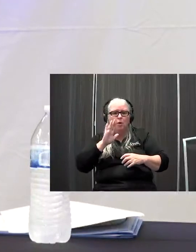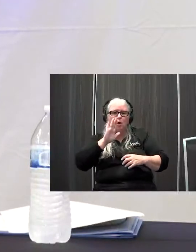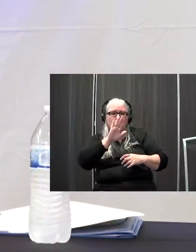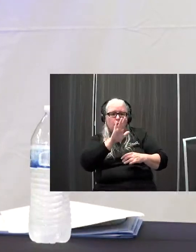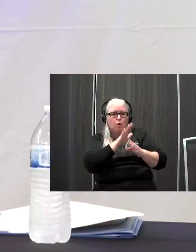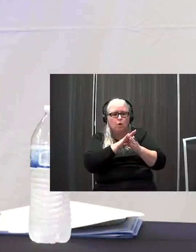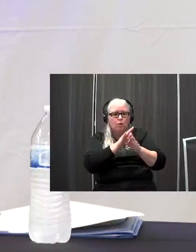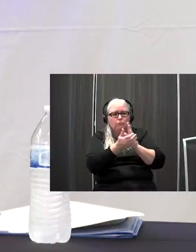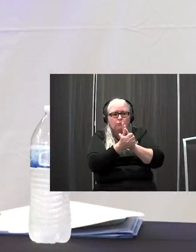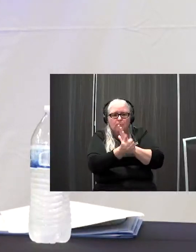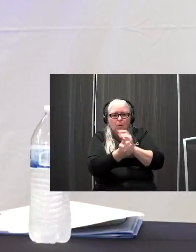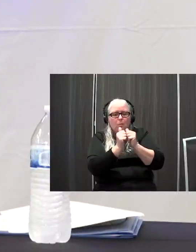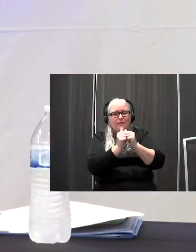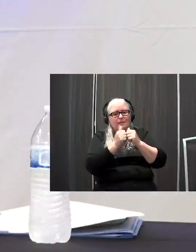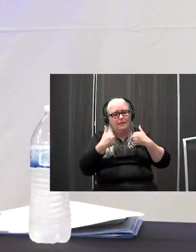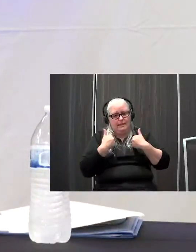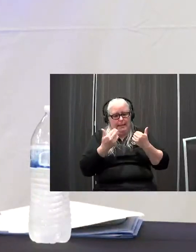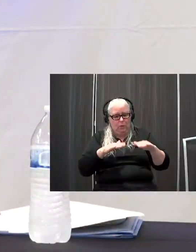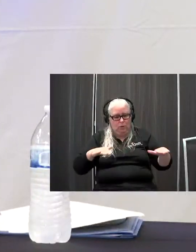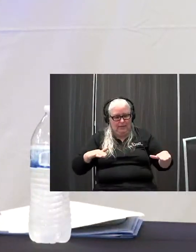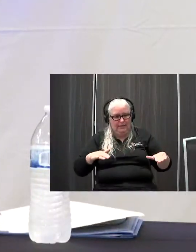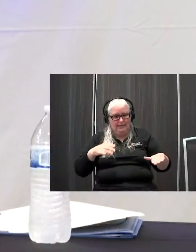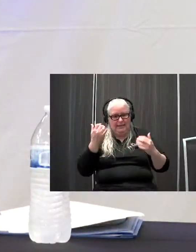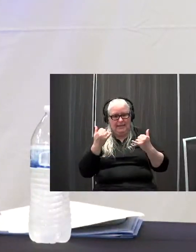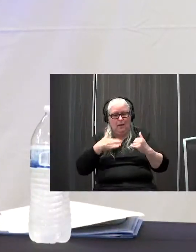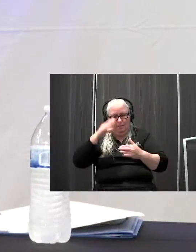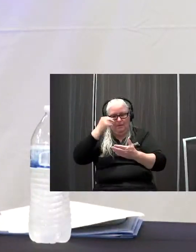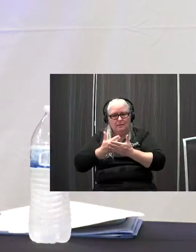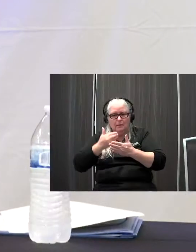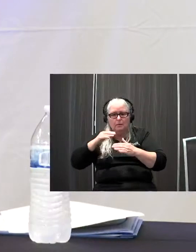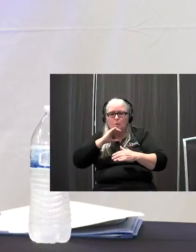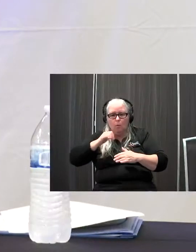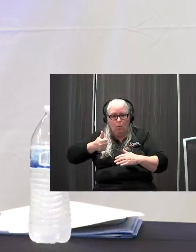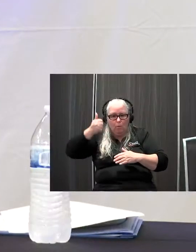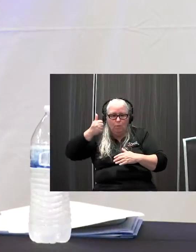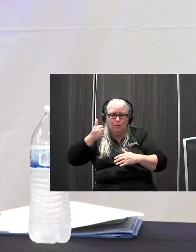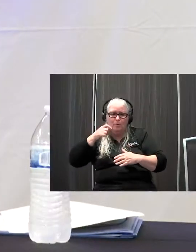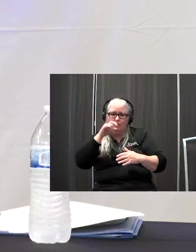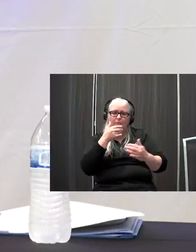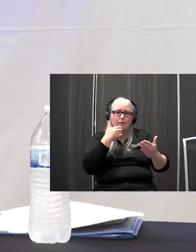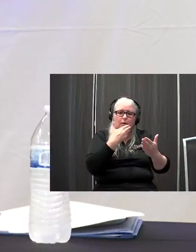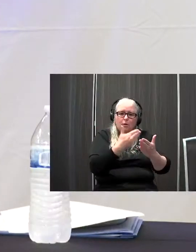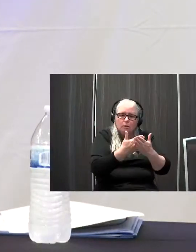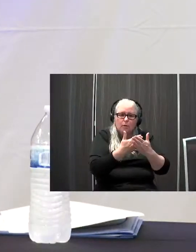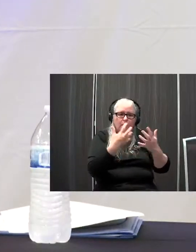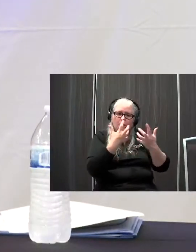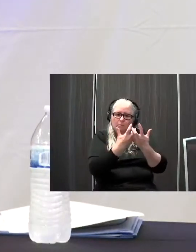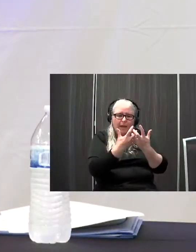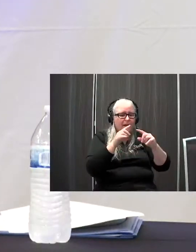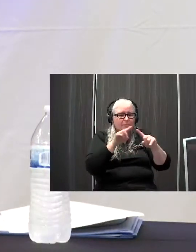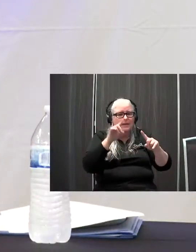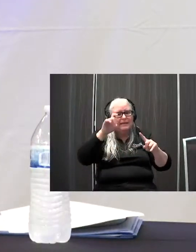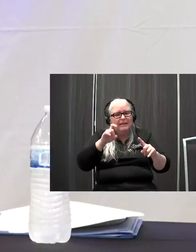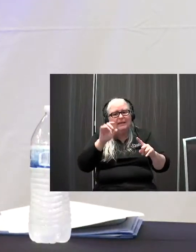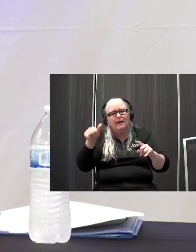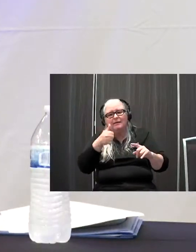this transition into adulthood, we actually needed the support of someone else, and we were able, thankfully, to find a really good fit. And it was a hard